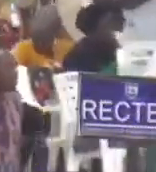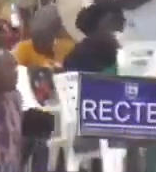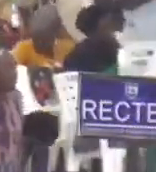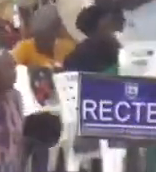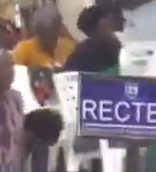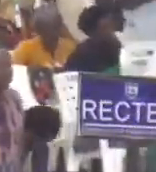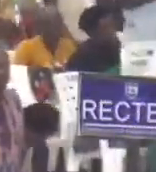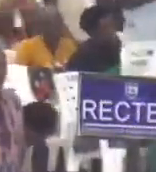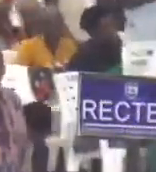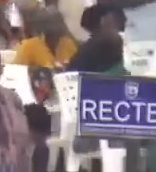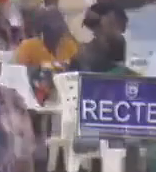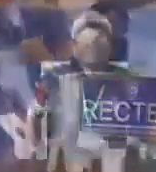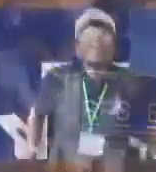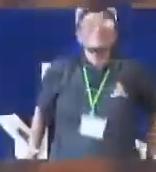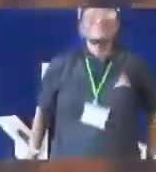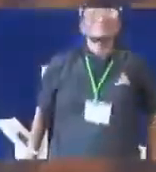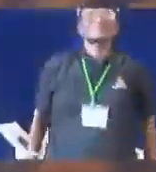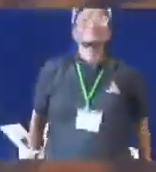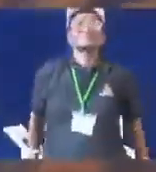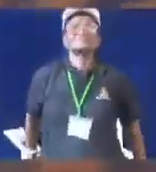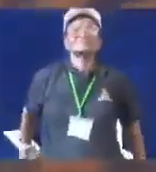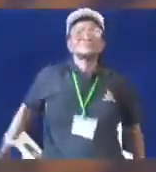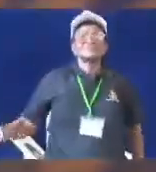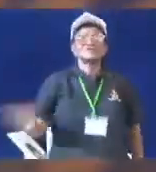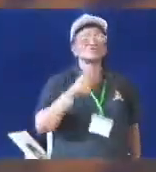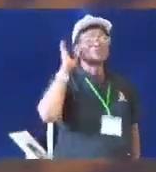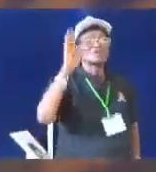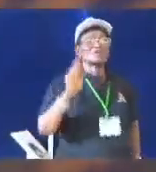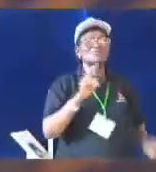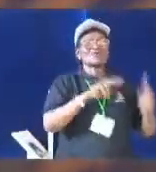Again, you're going to prophesy to one or two people